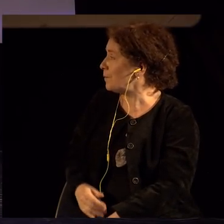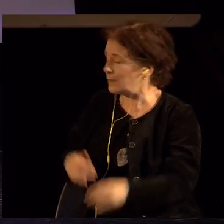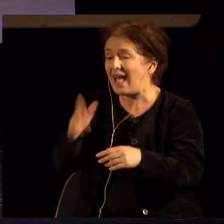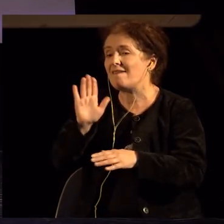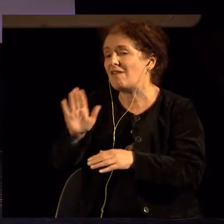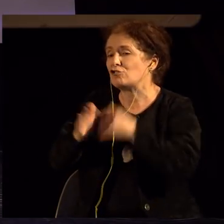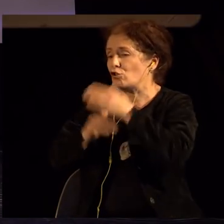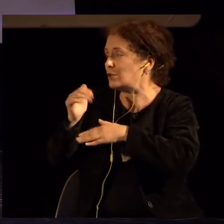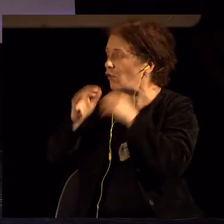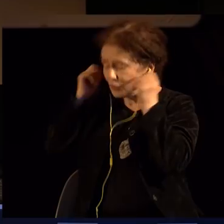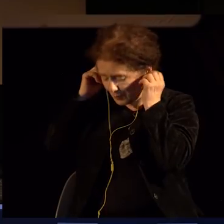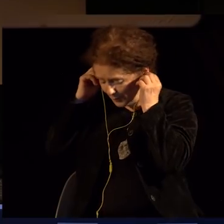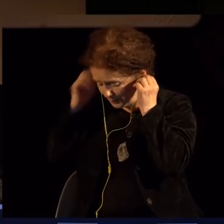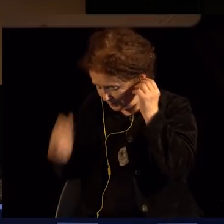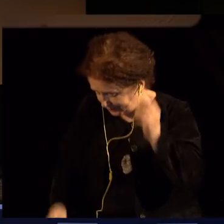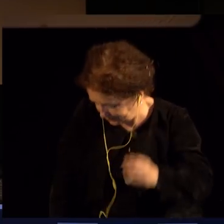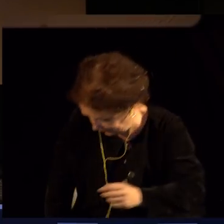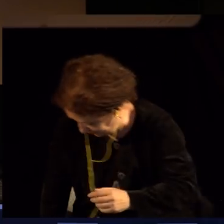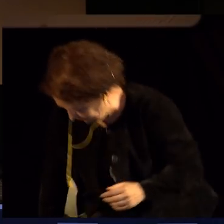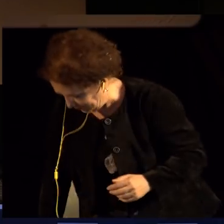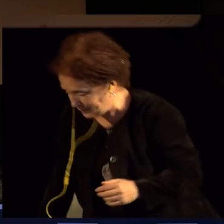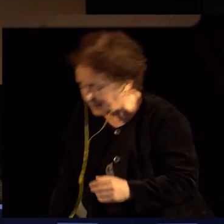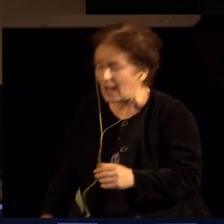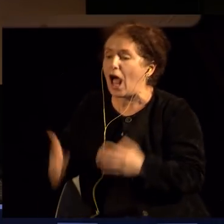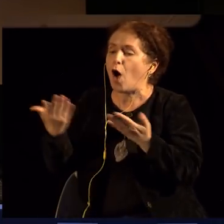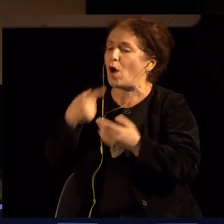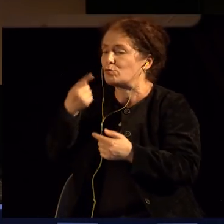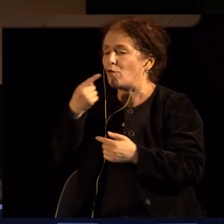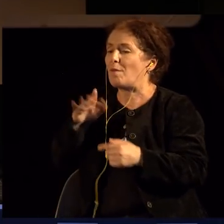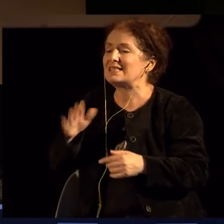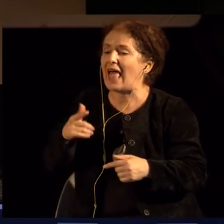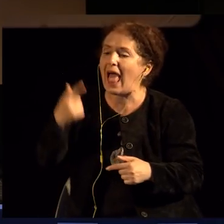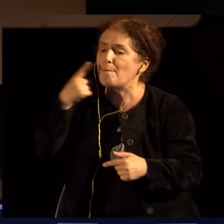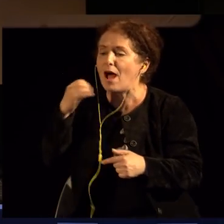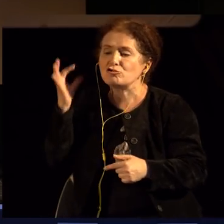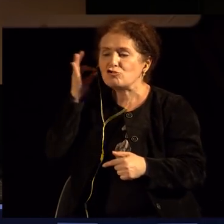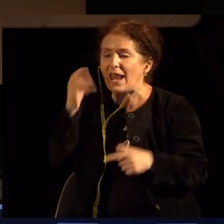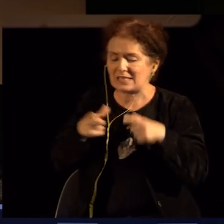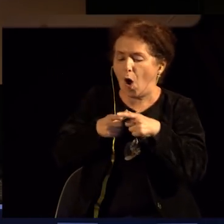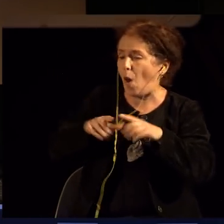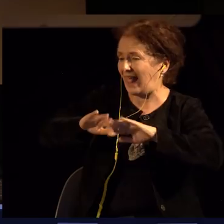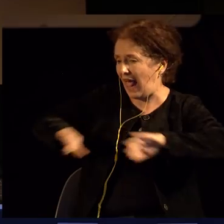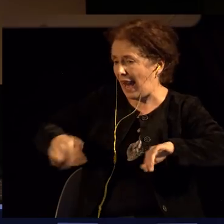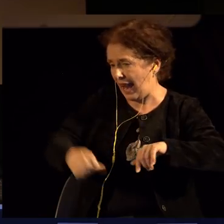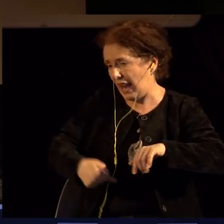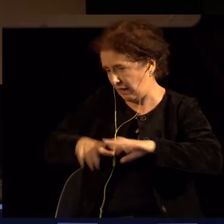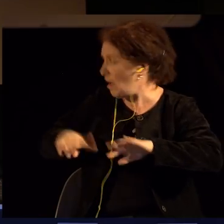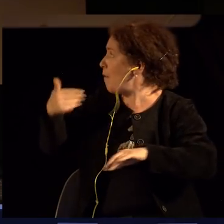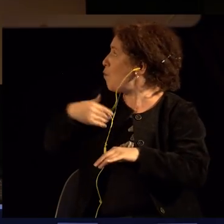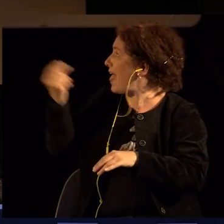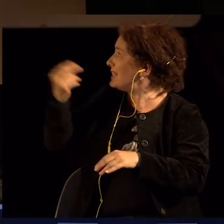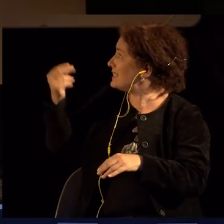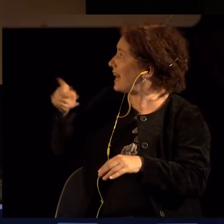But getting to the genitals. Yeah. Okay. This is my rendering of the genitals on a whiteboard. This is usually how we do it.